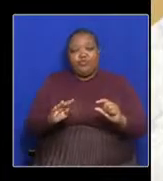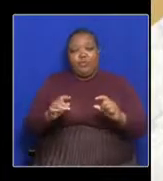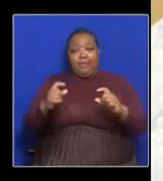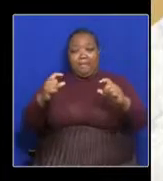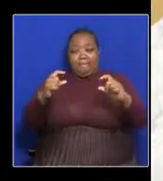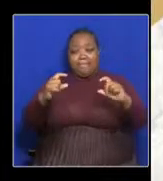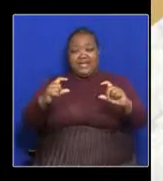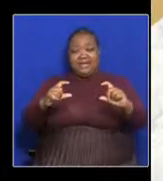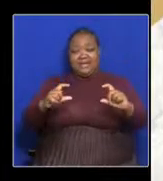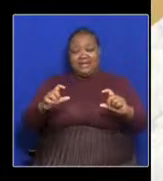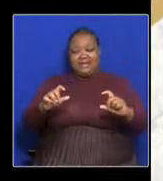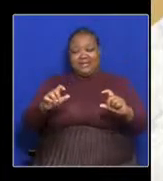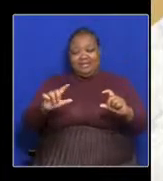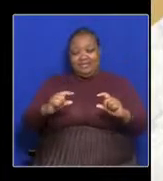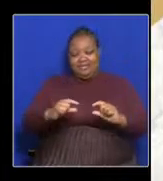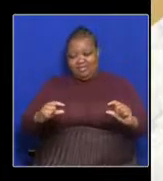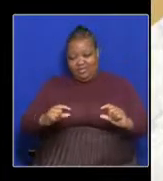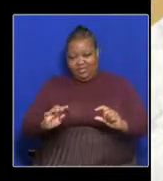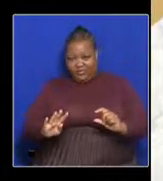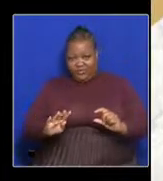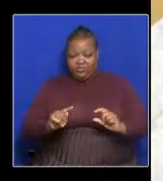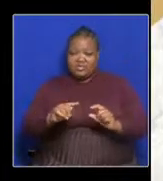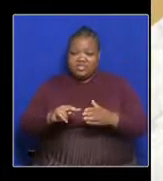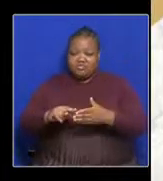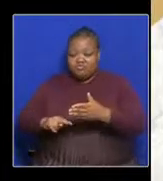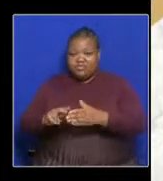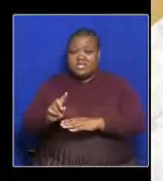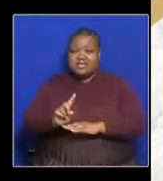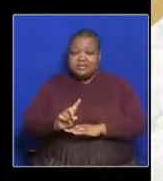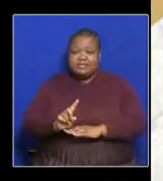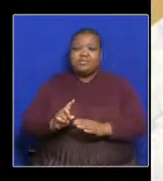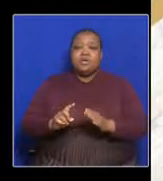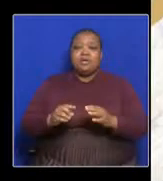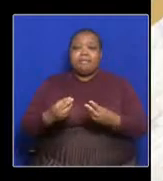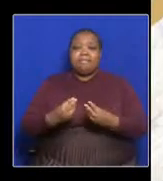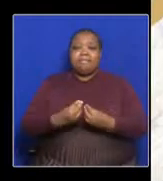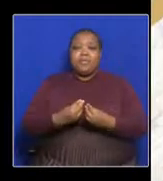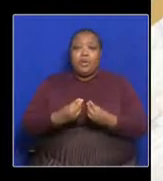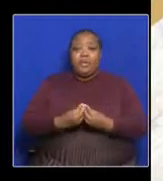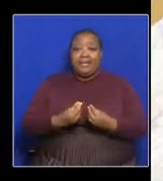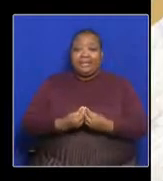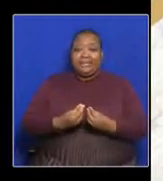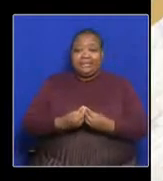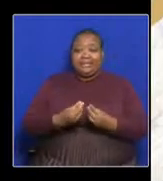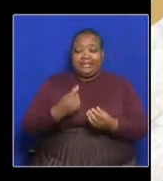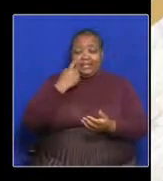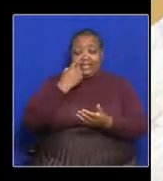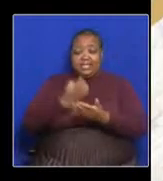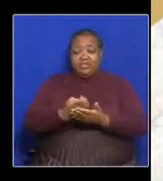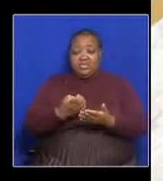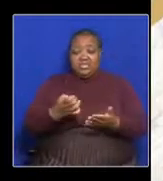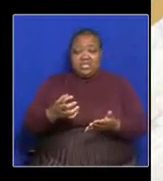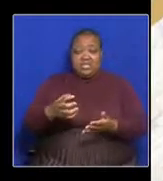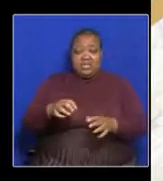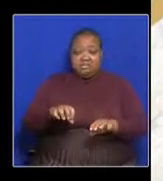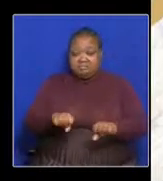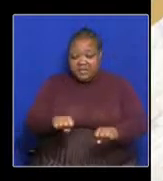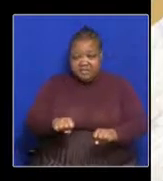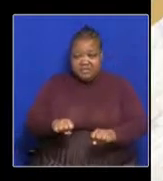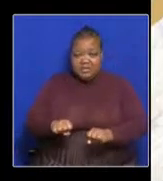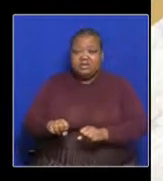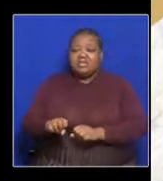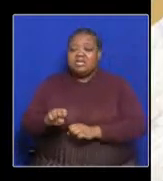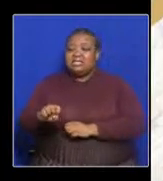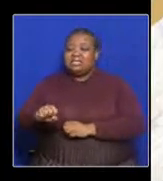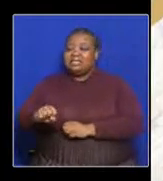quote, all property and exhibits seized must be entered in the SAP 13 property register of